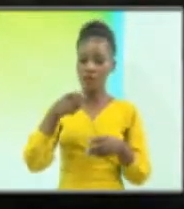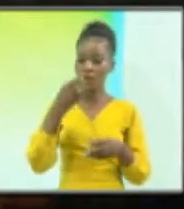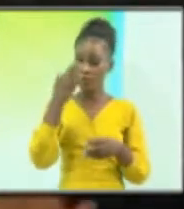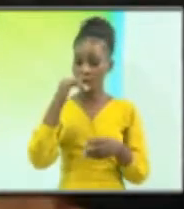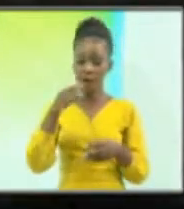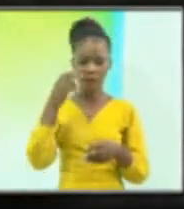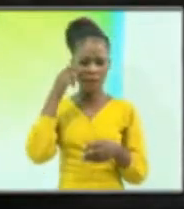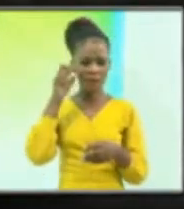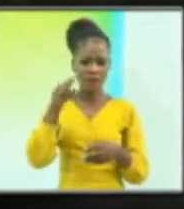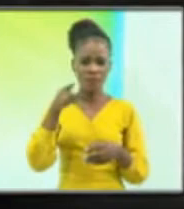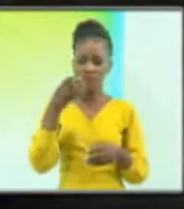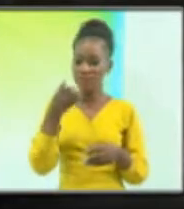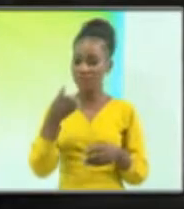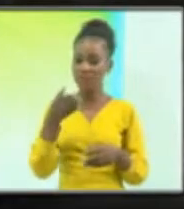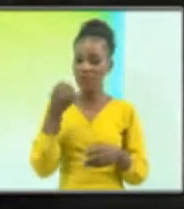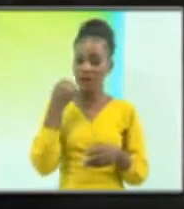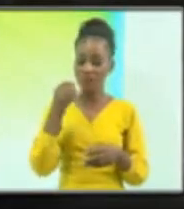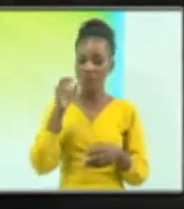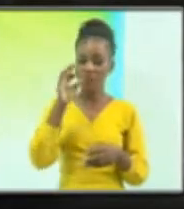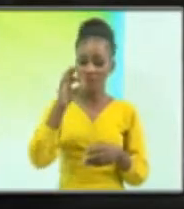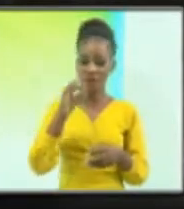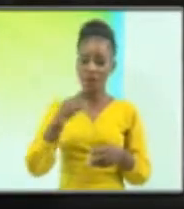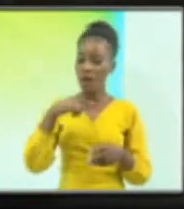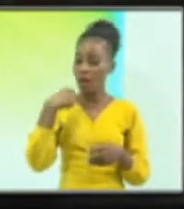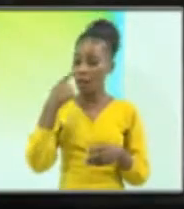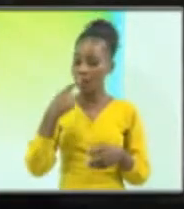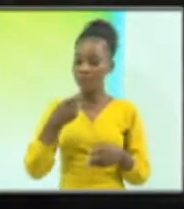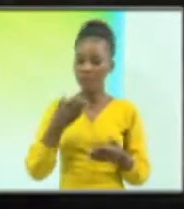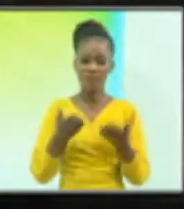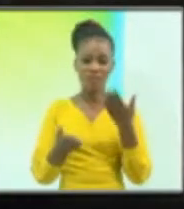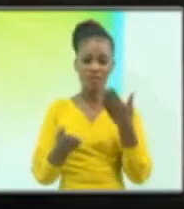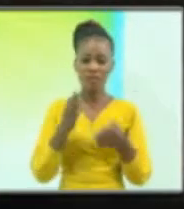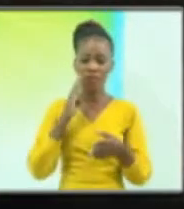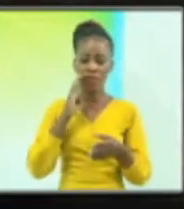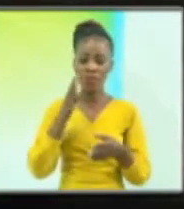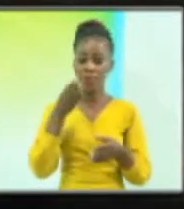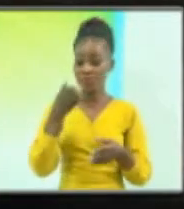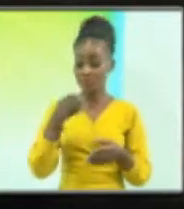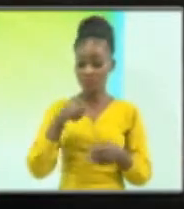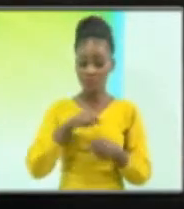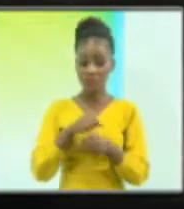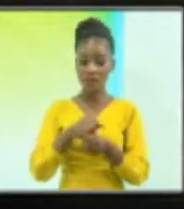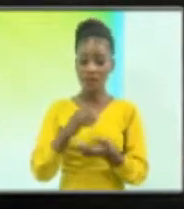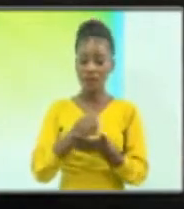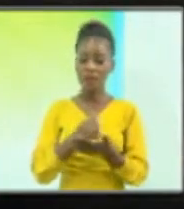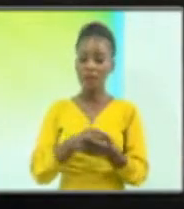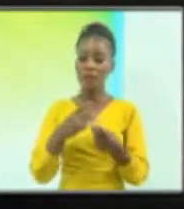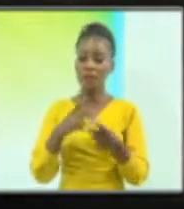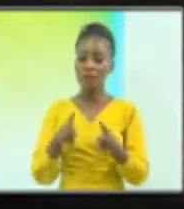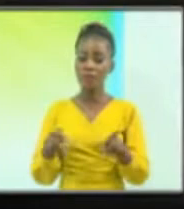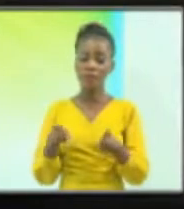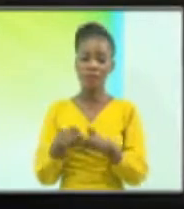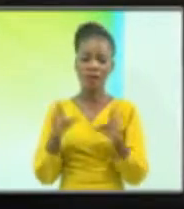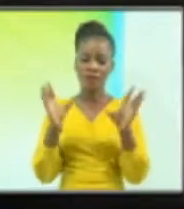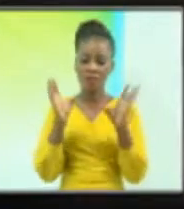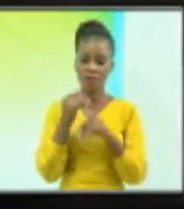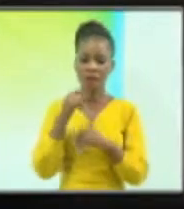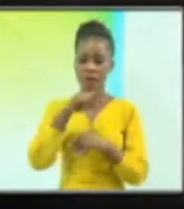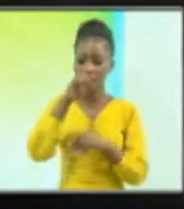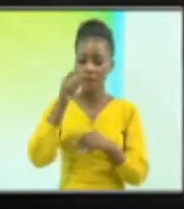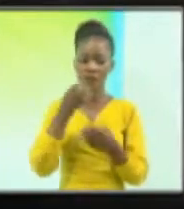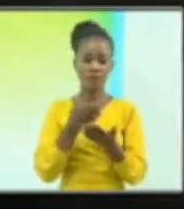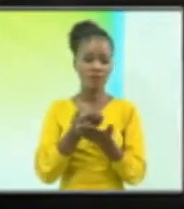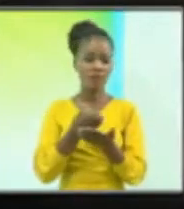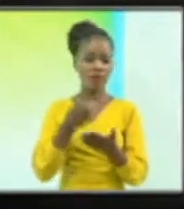an OG, they want to see somebody who is maybe working here, even desperately asking for assistance